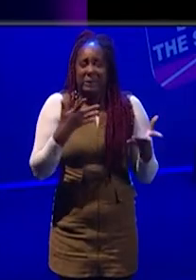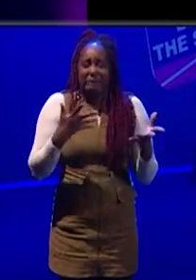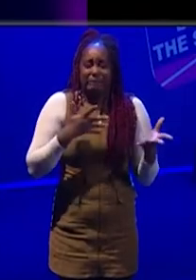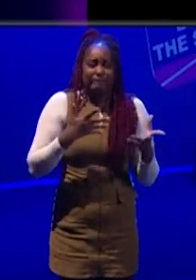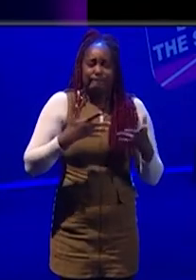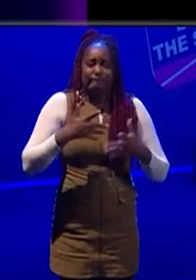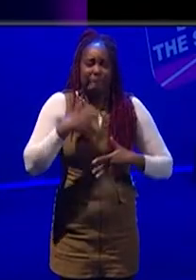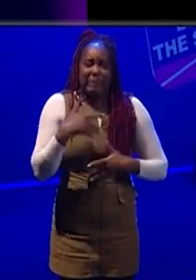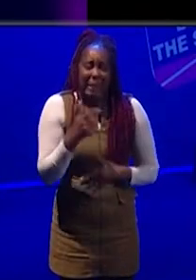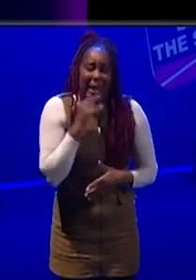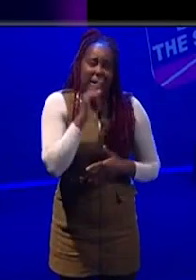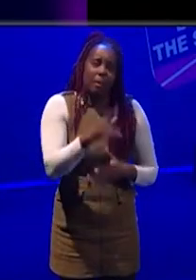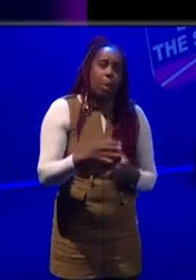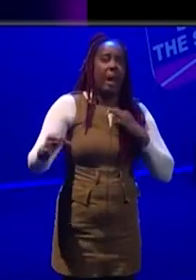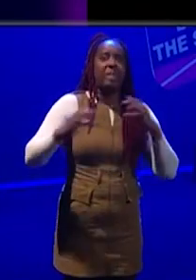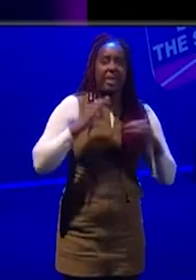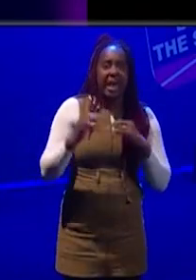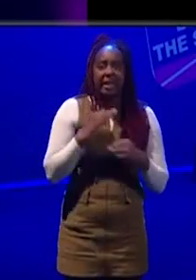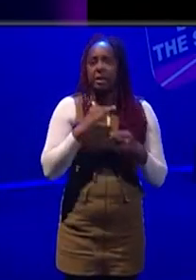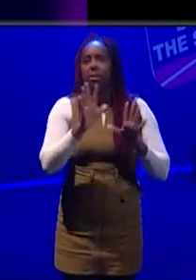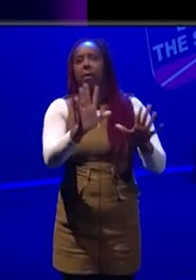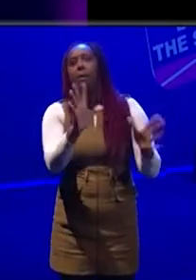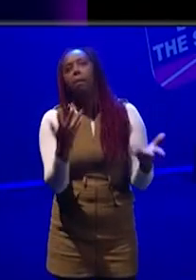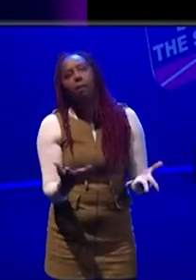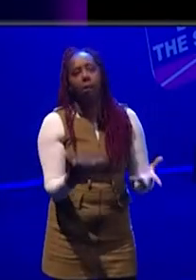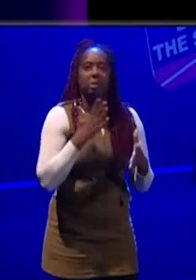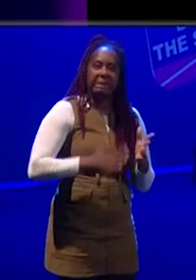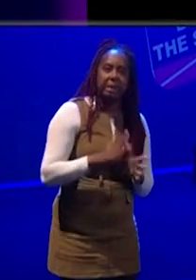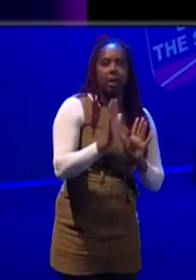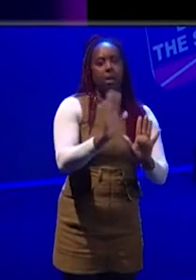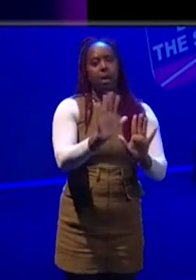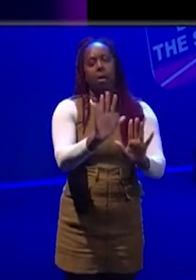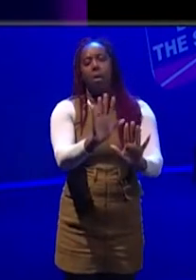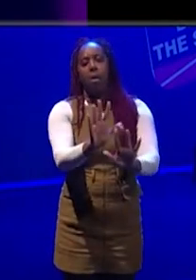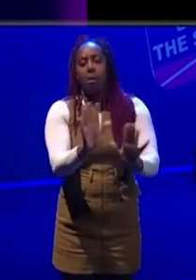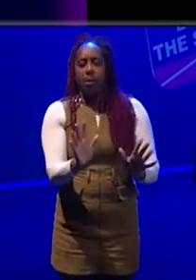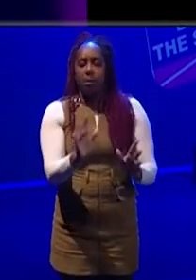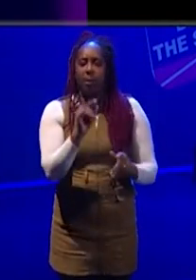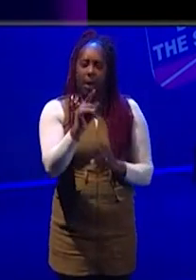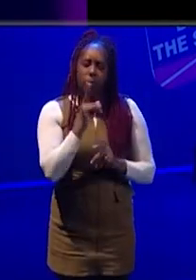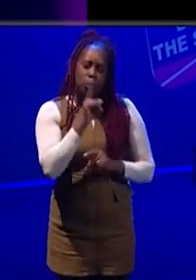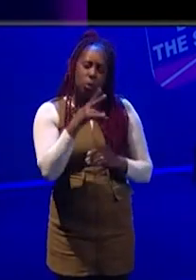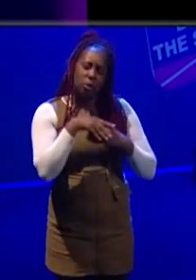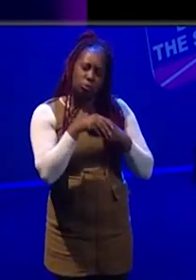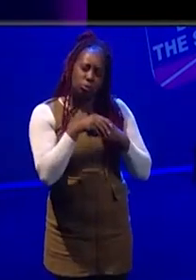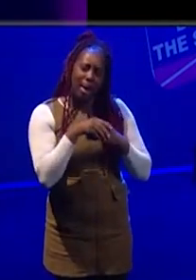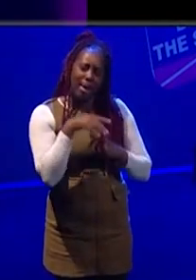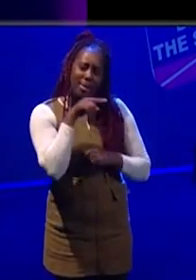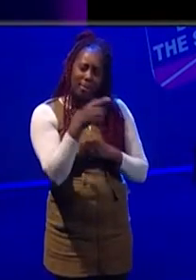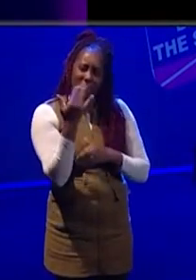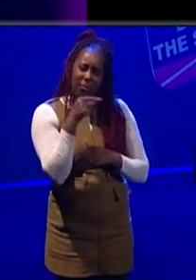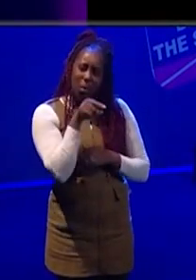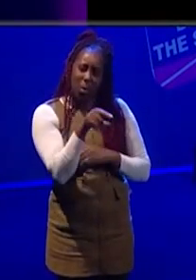of posh white actors going, you know, oh, theatre is essential. And actually, it's a turn-off for a lot of people, actually. And I remember I saw my friend, Sophie Cartman,